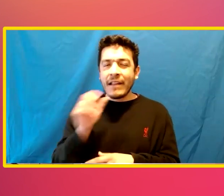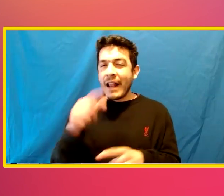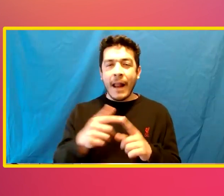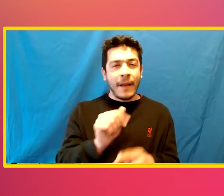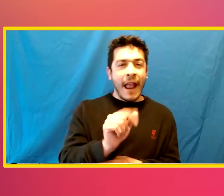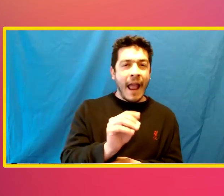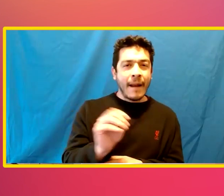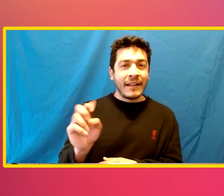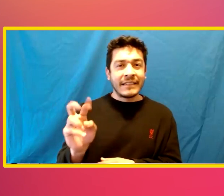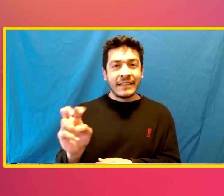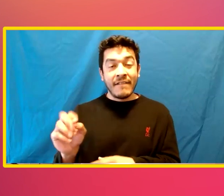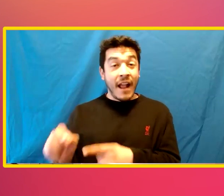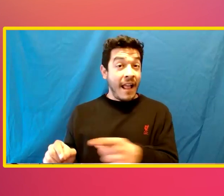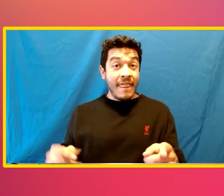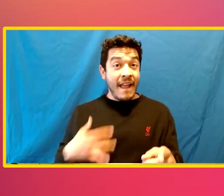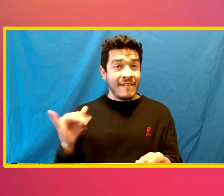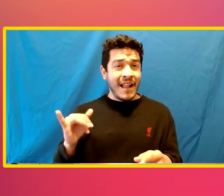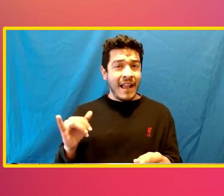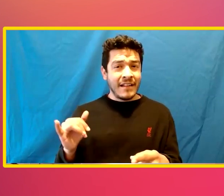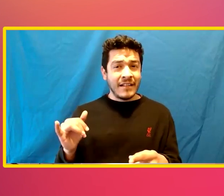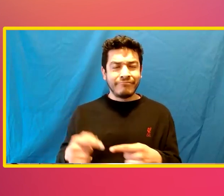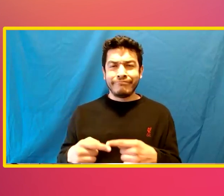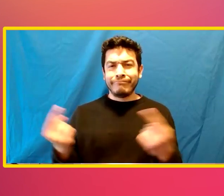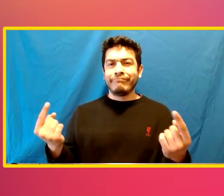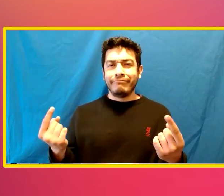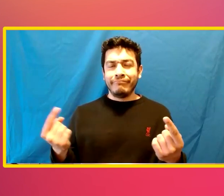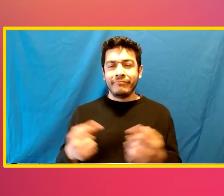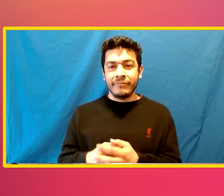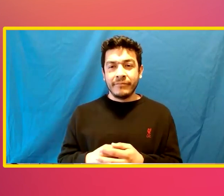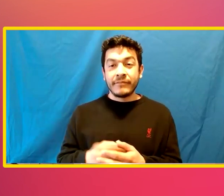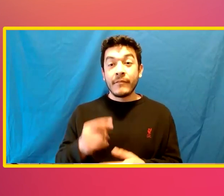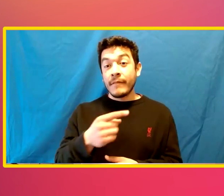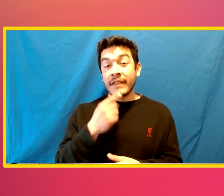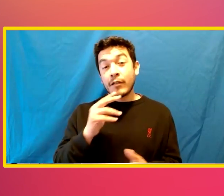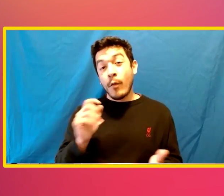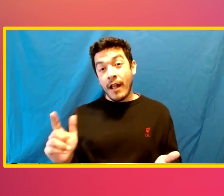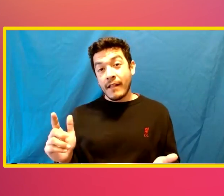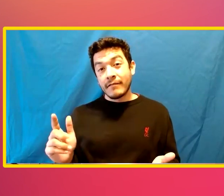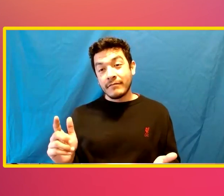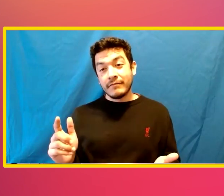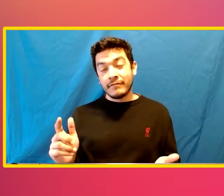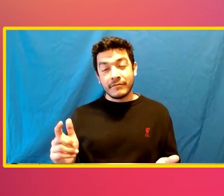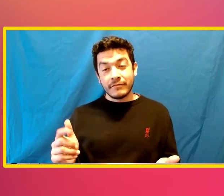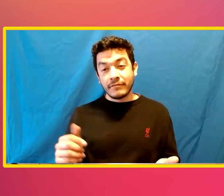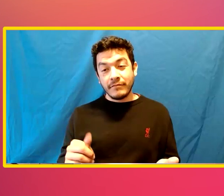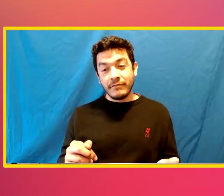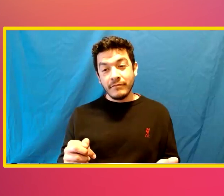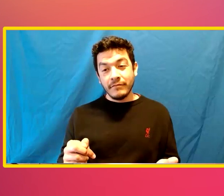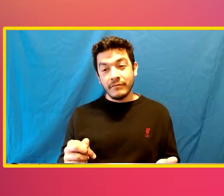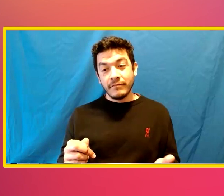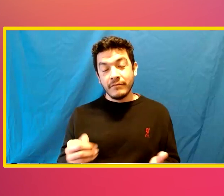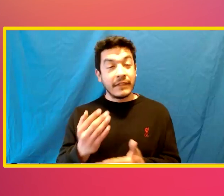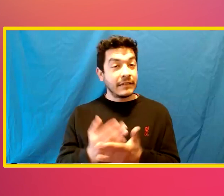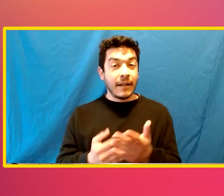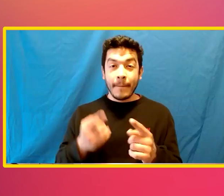and Steve. And this feels like a complete 180. And he goes, well, you know, at